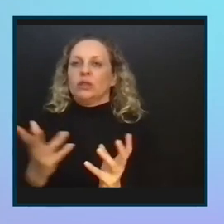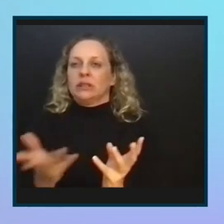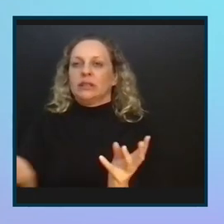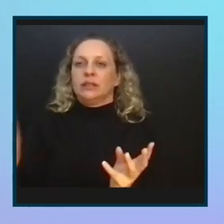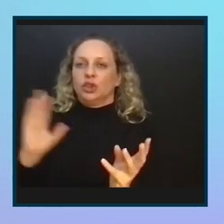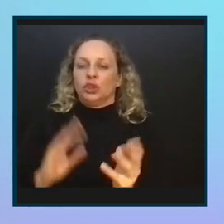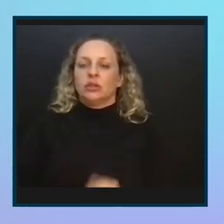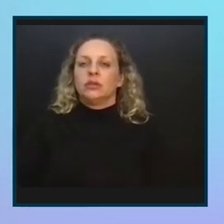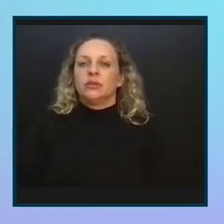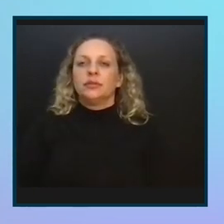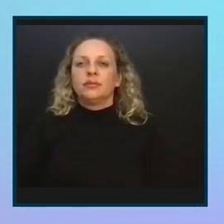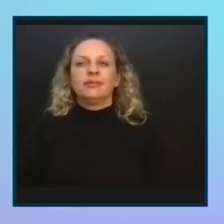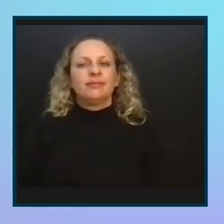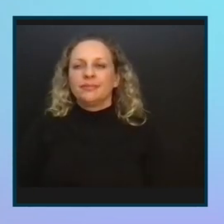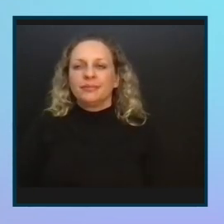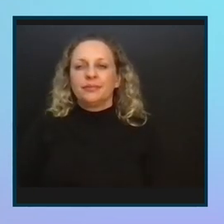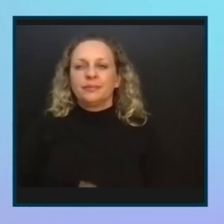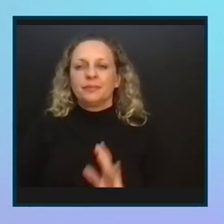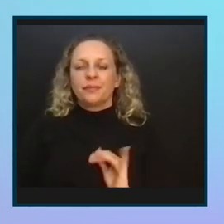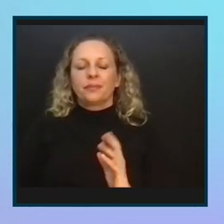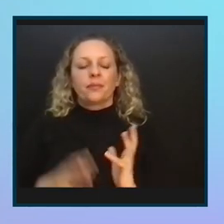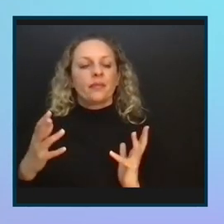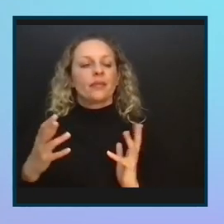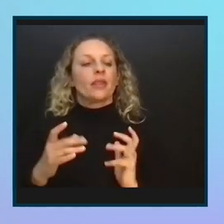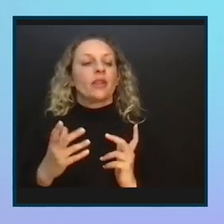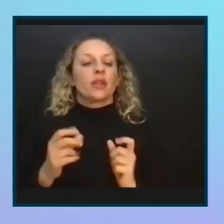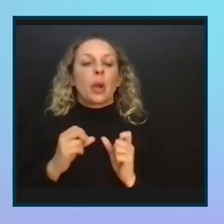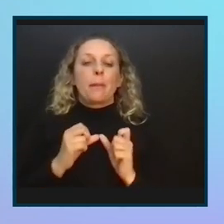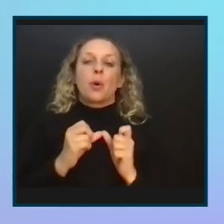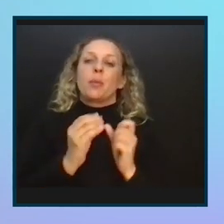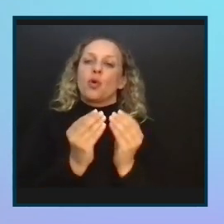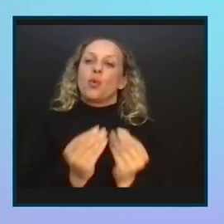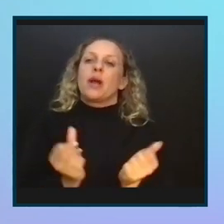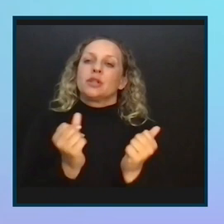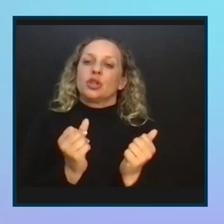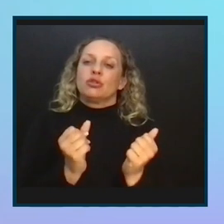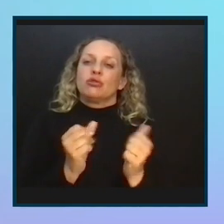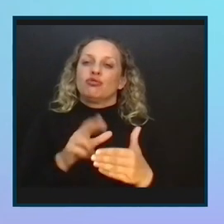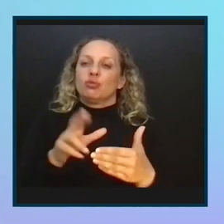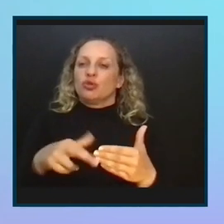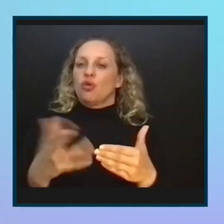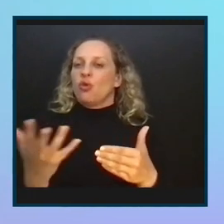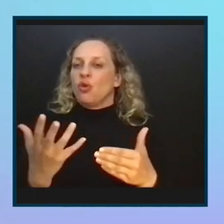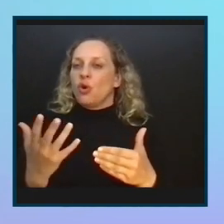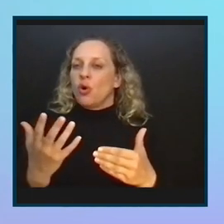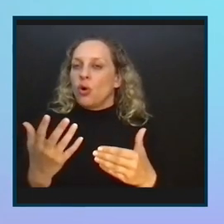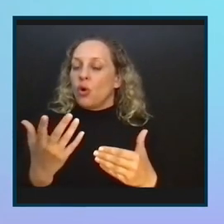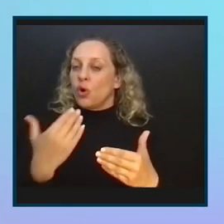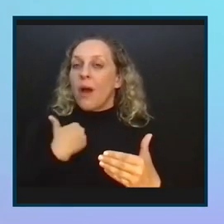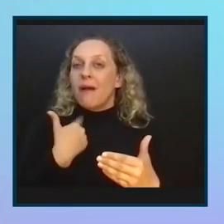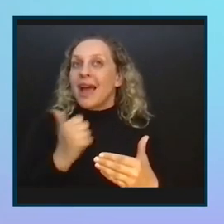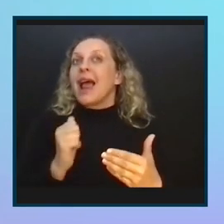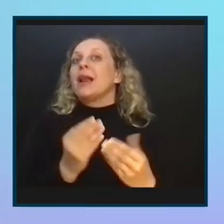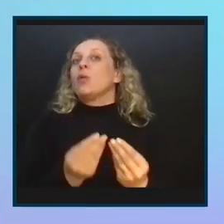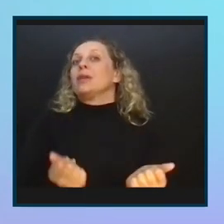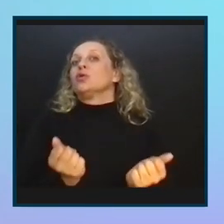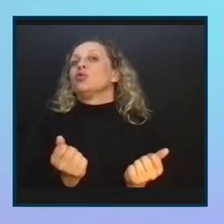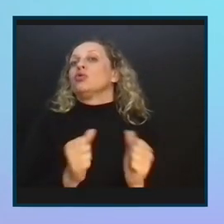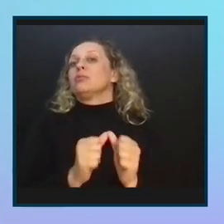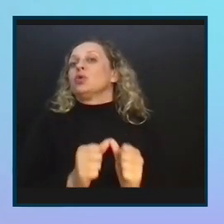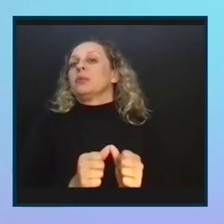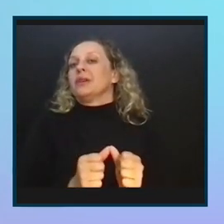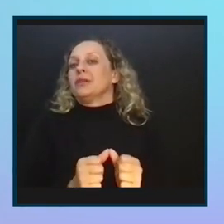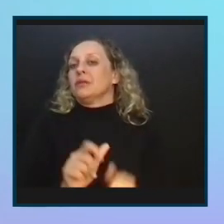organization? What about permanent resolutions as a result? So were there any resolutions that